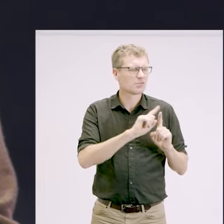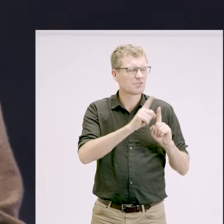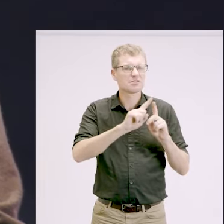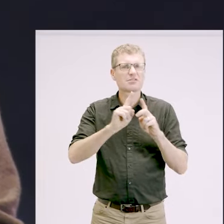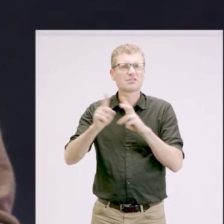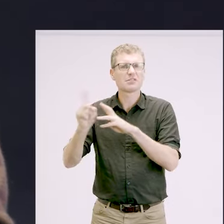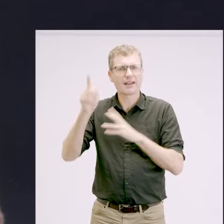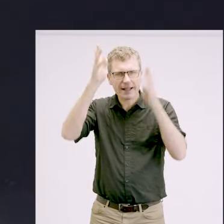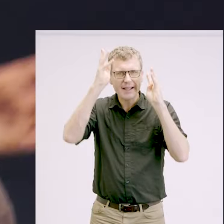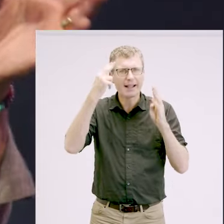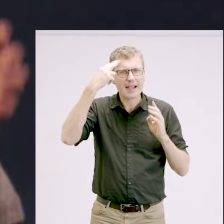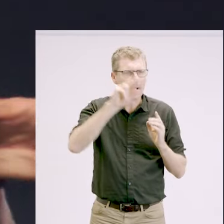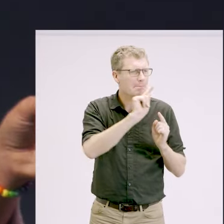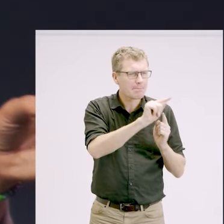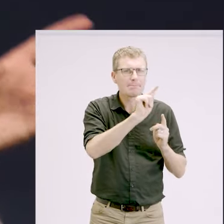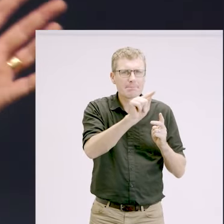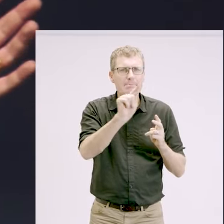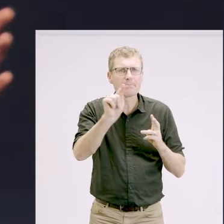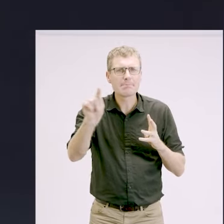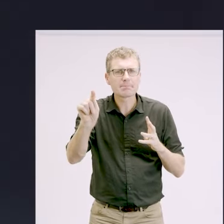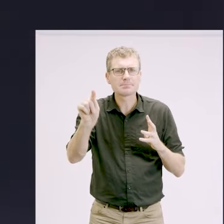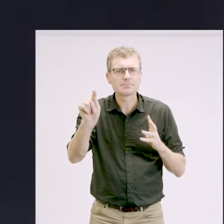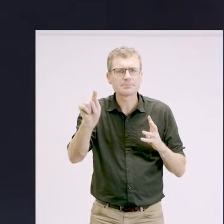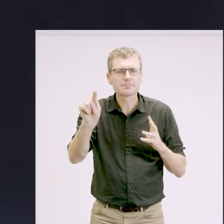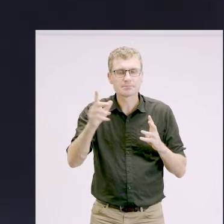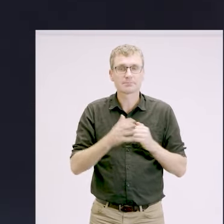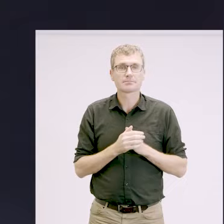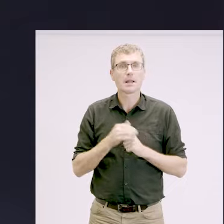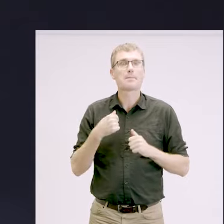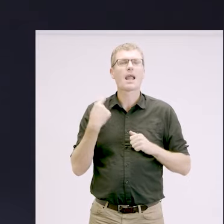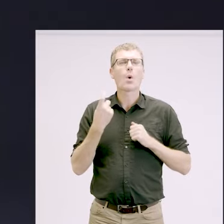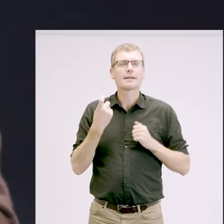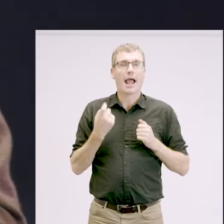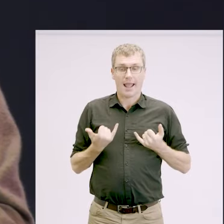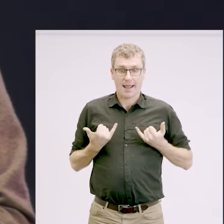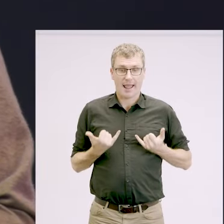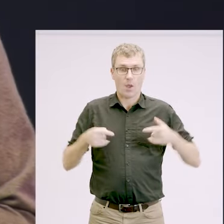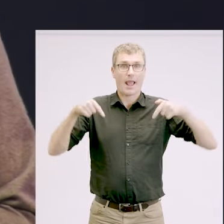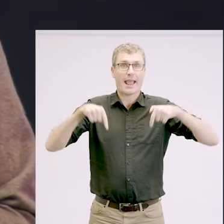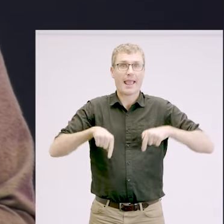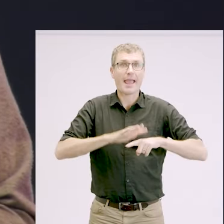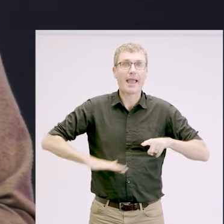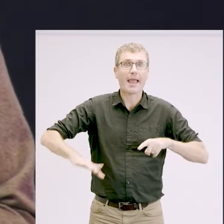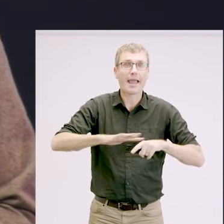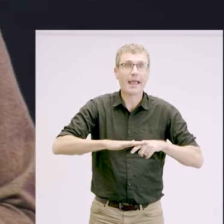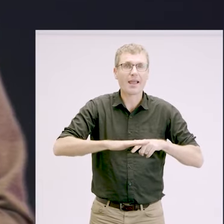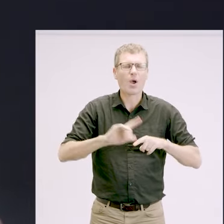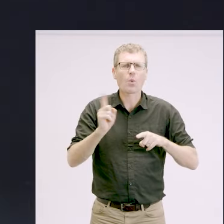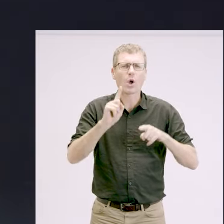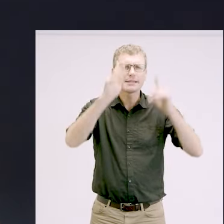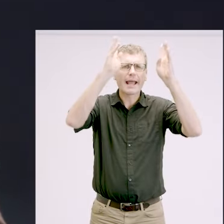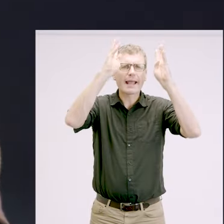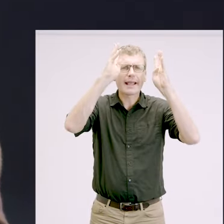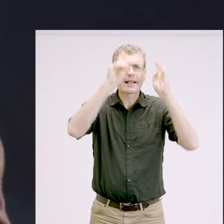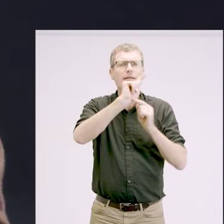and Daniel talks about Cyrus and Belshazzar and such. I wonder who the kings are that we are wrestling